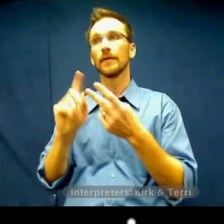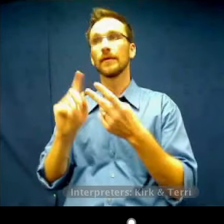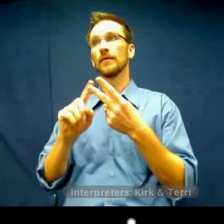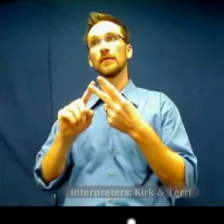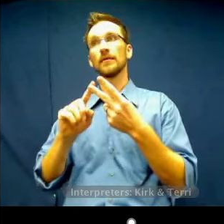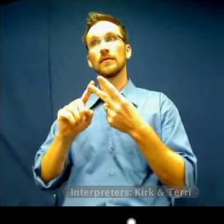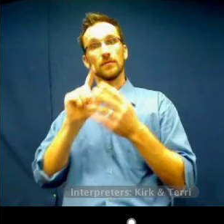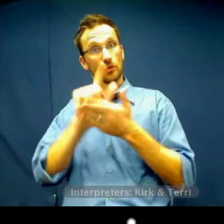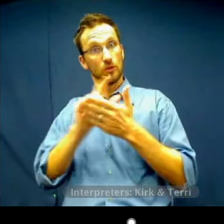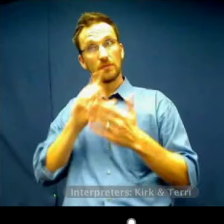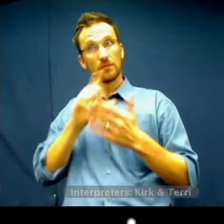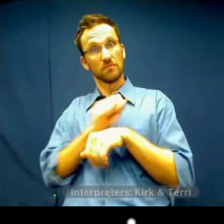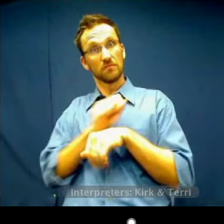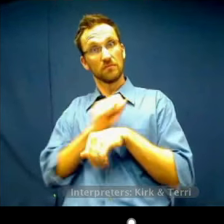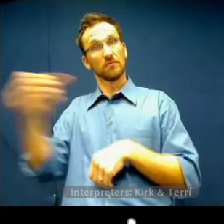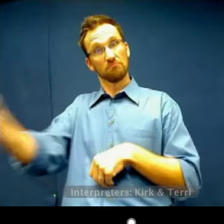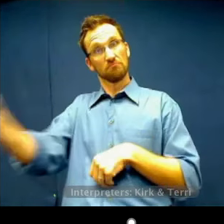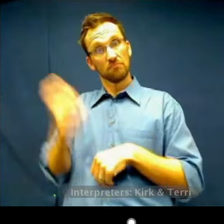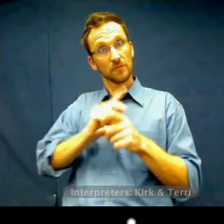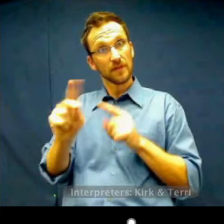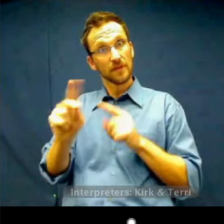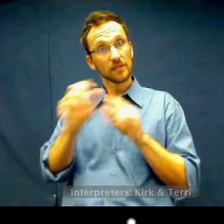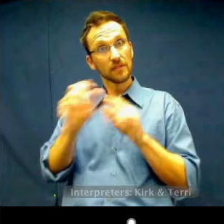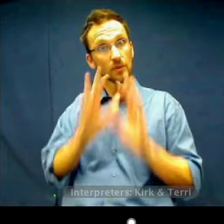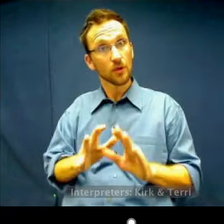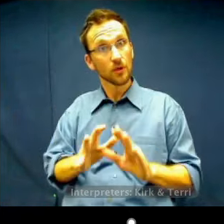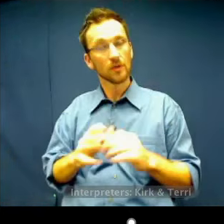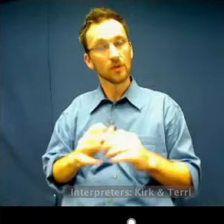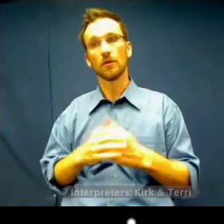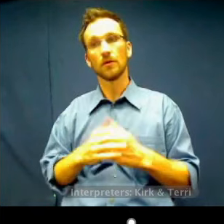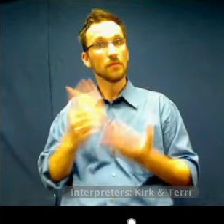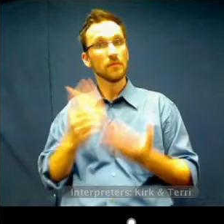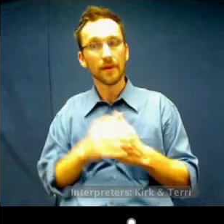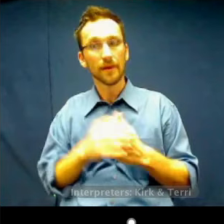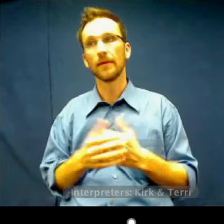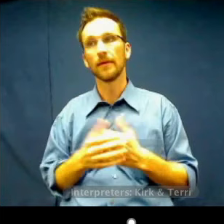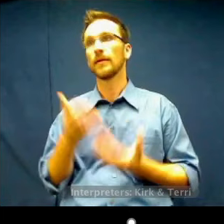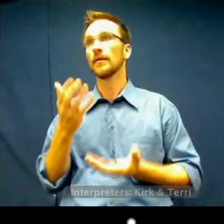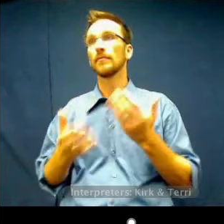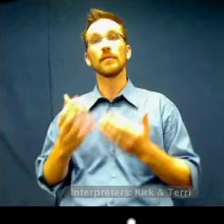interpreter, or if they, you know, did all of the preparation on VRS.